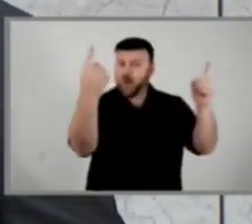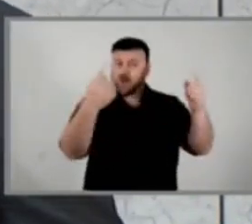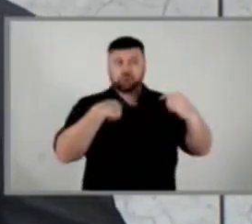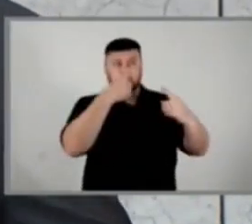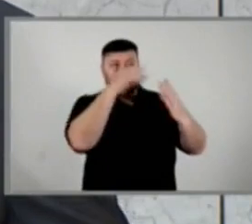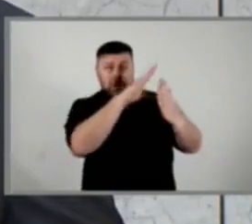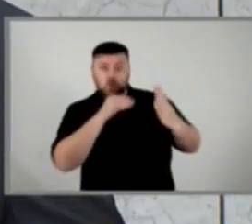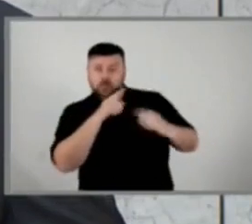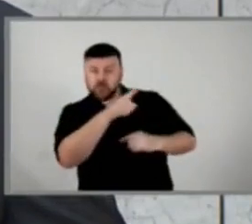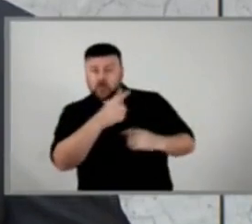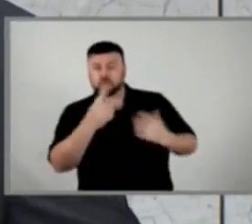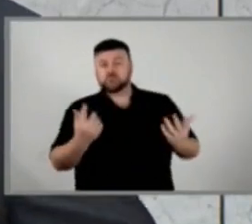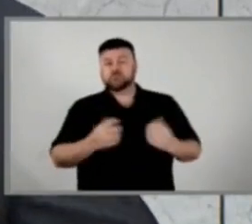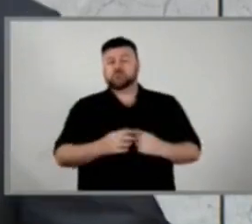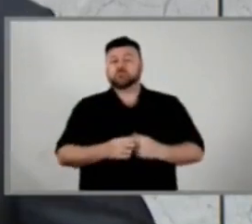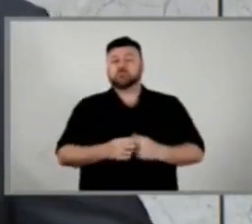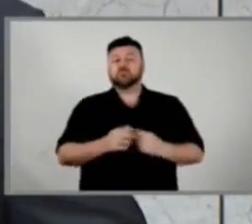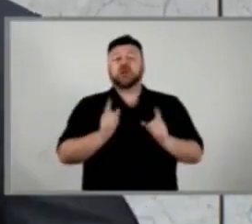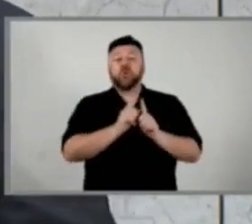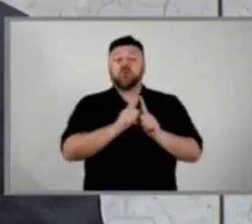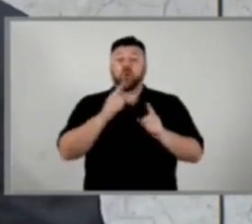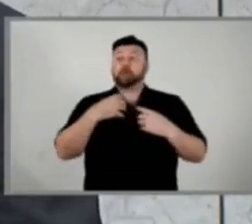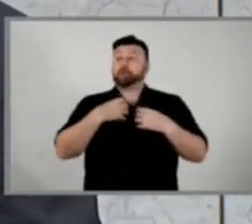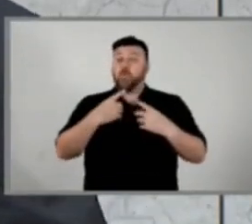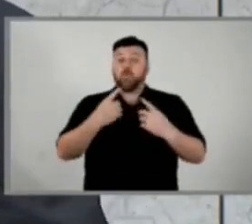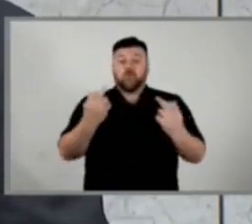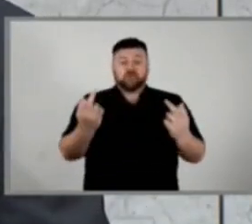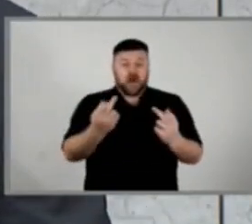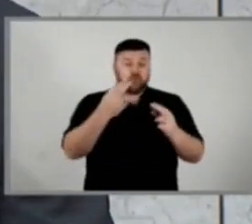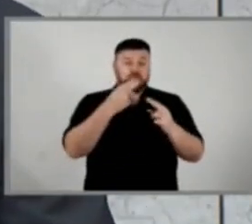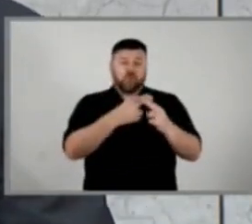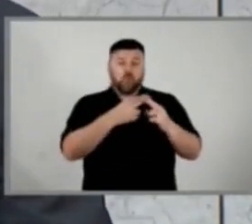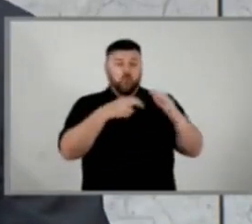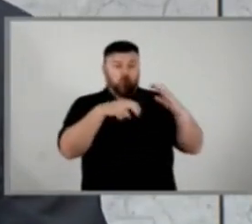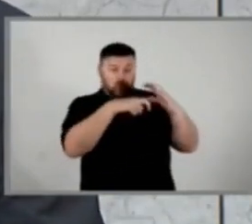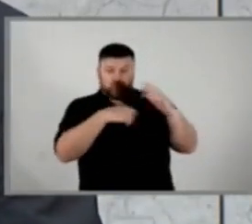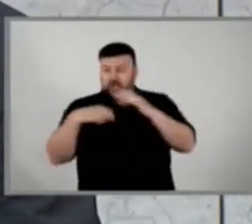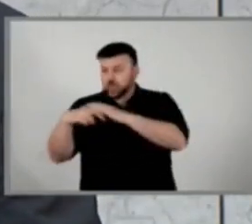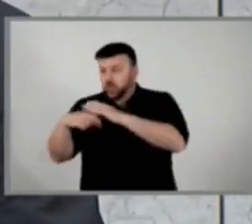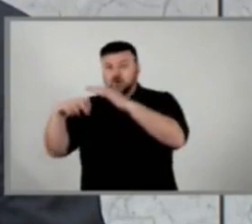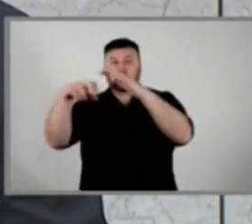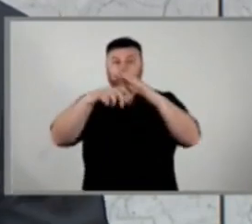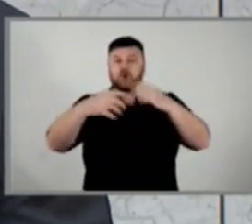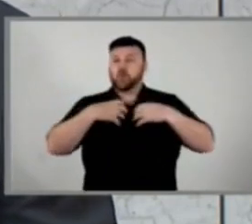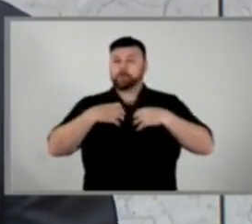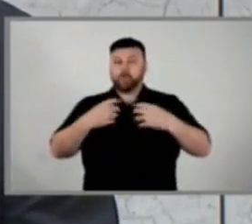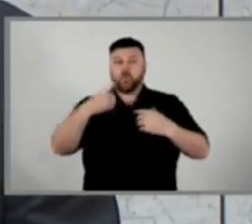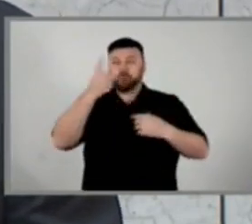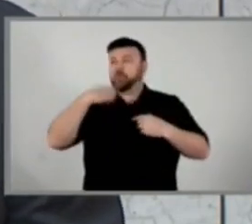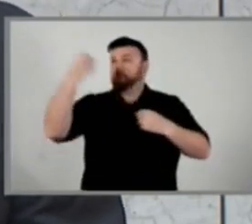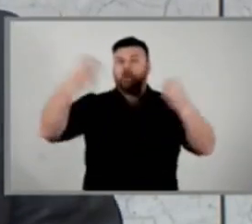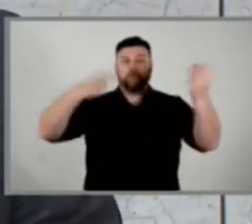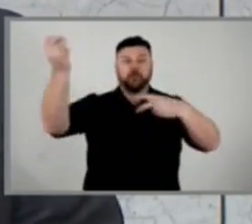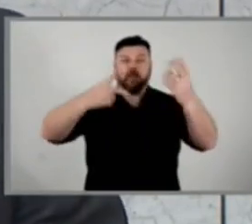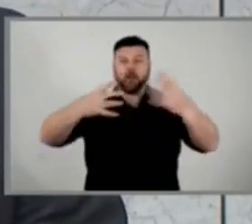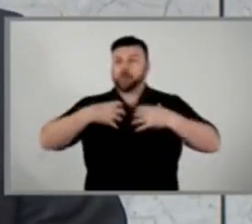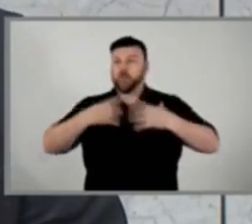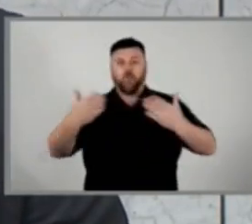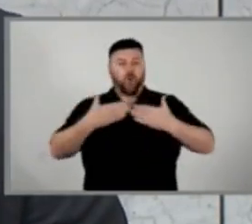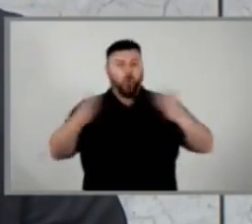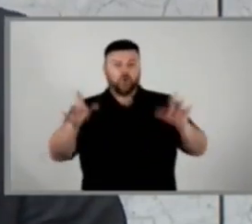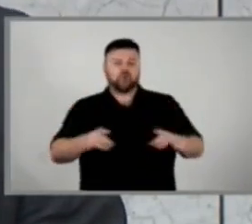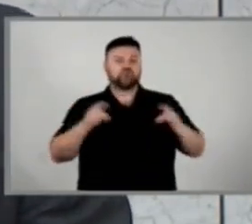other capacity it frees up, and the more we can move back to sort of more normal arrangements. But there is no